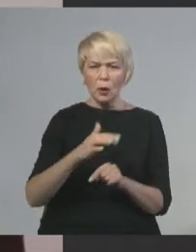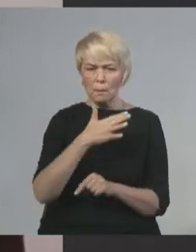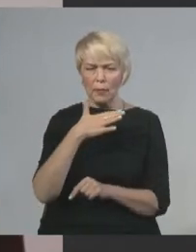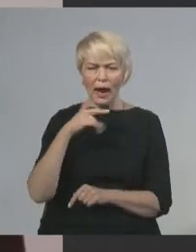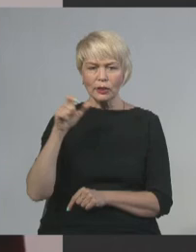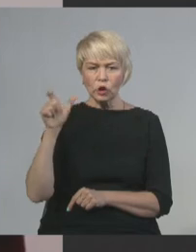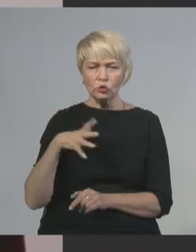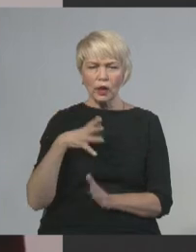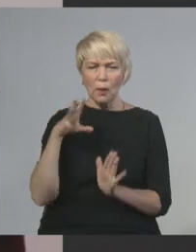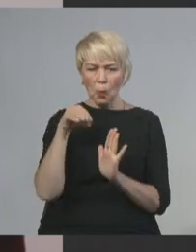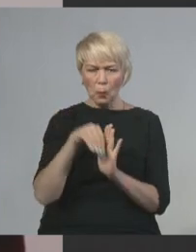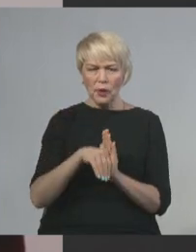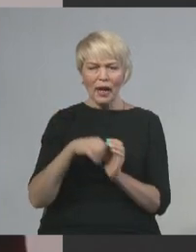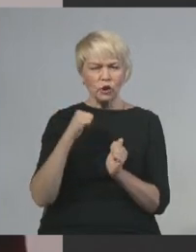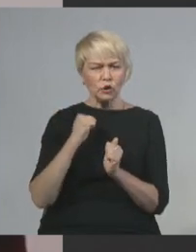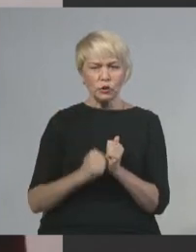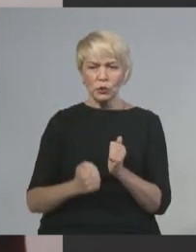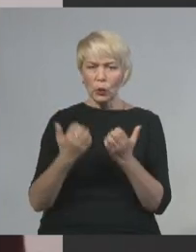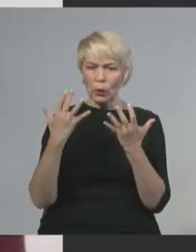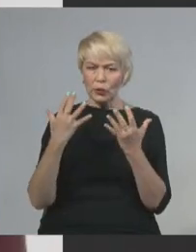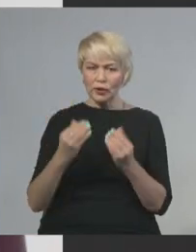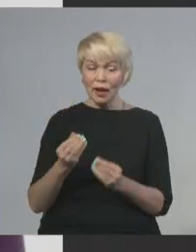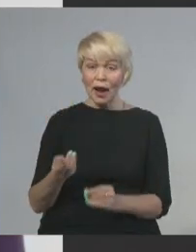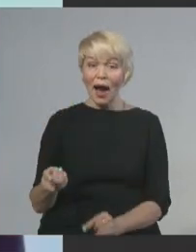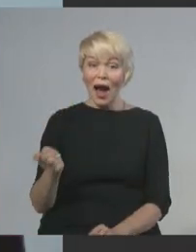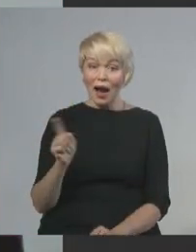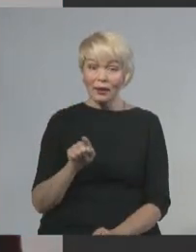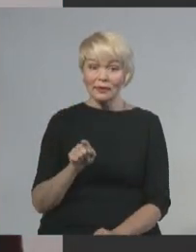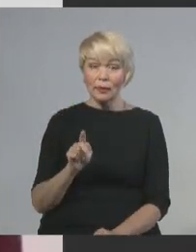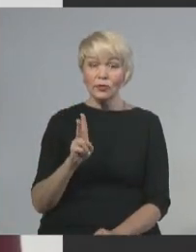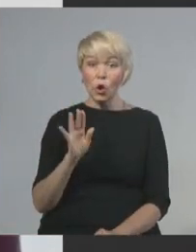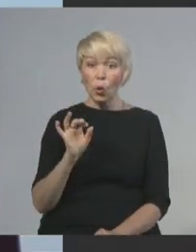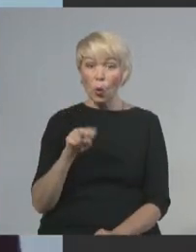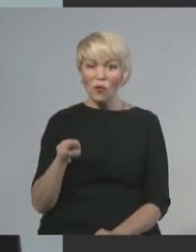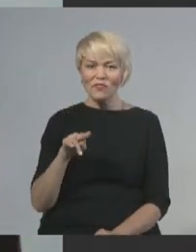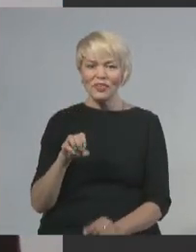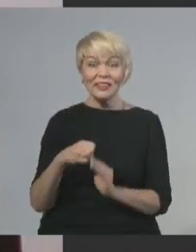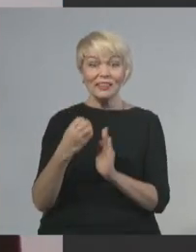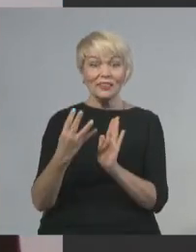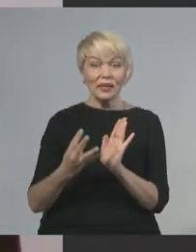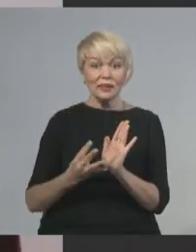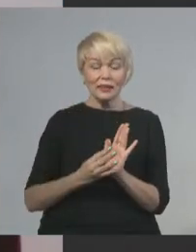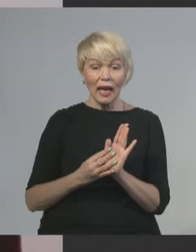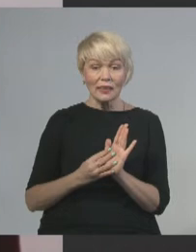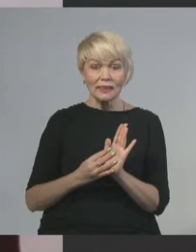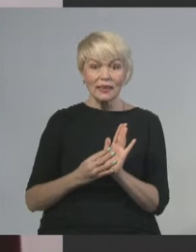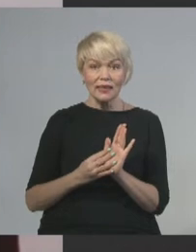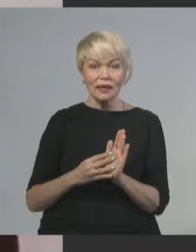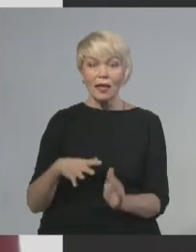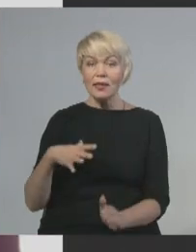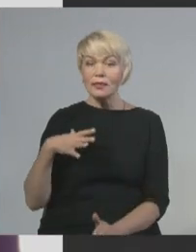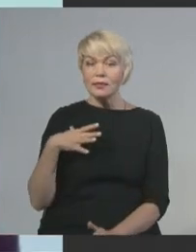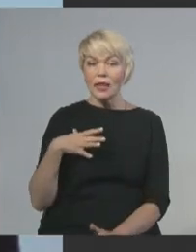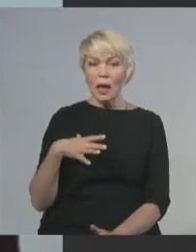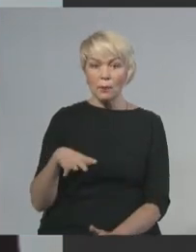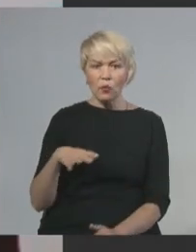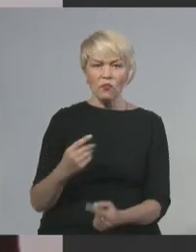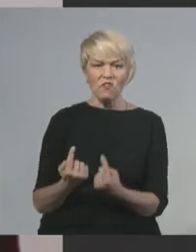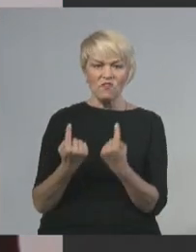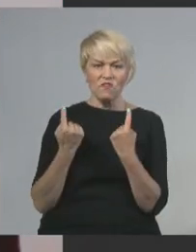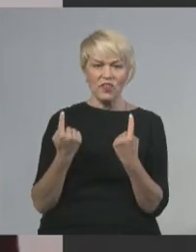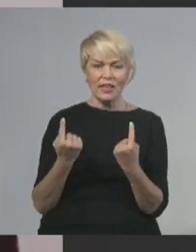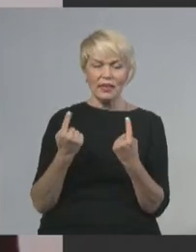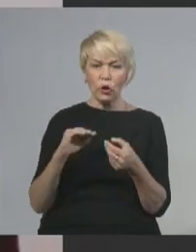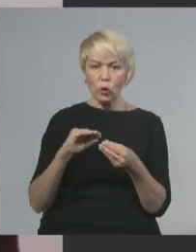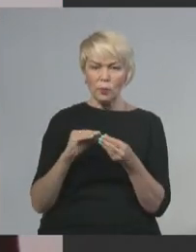where the covet was not so strong they didn't really panic it really stayed home or good enough to to to